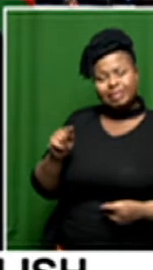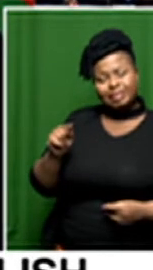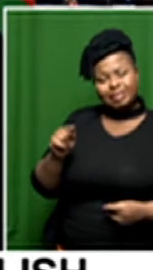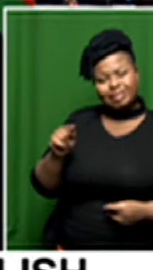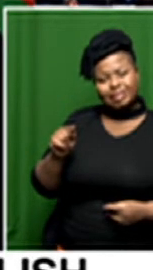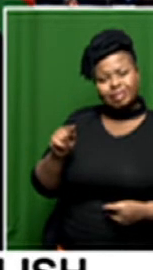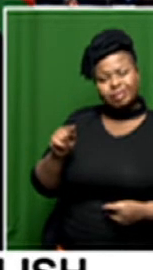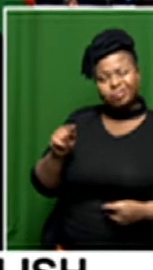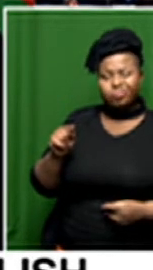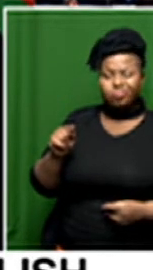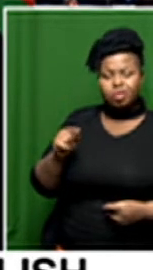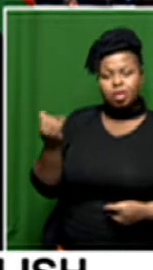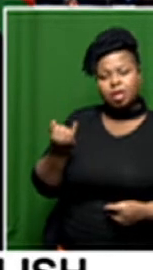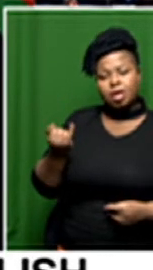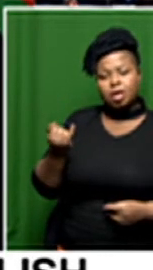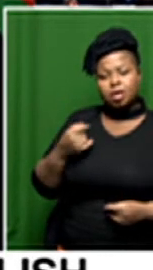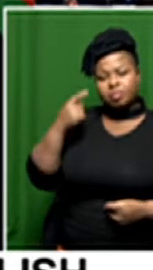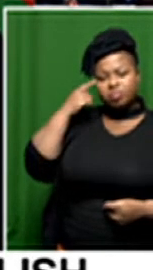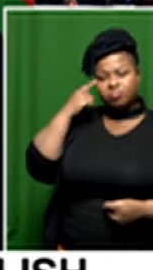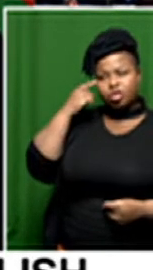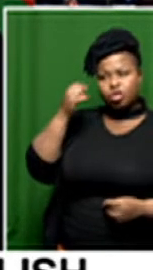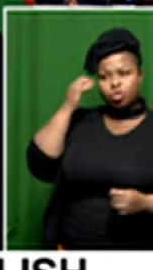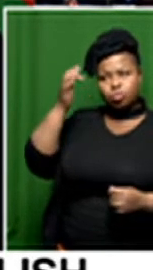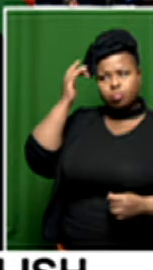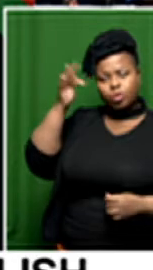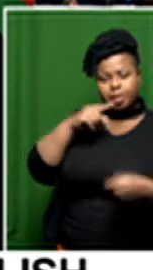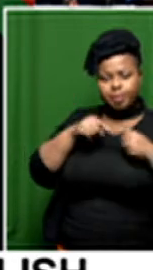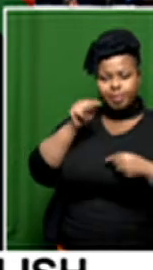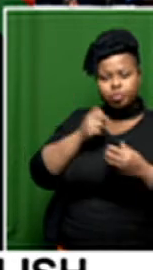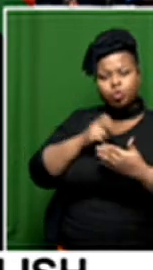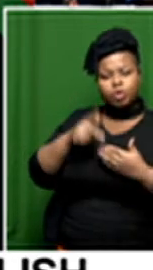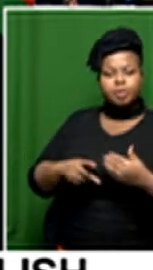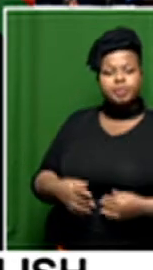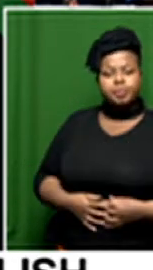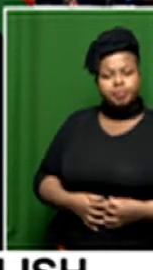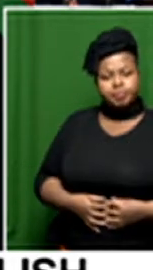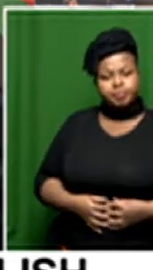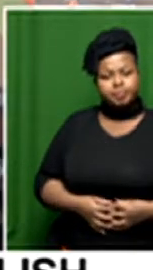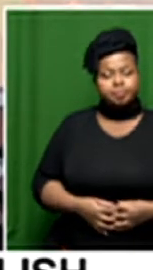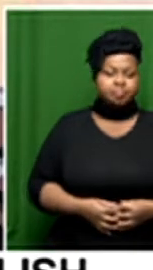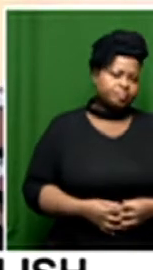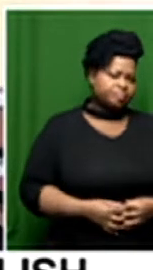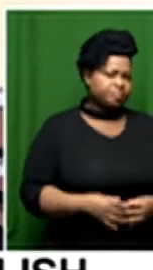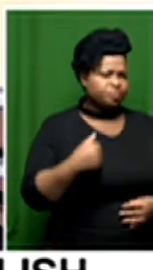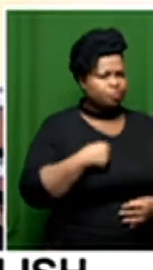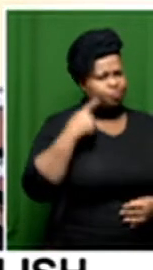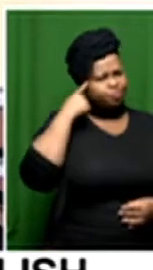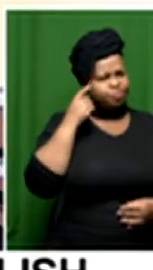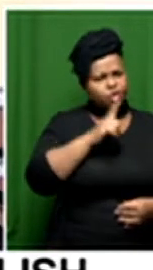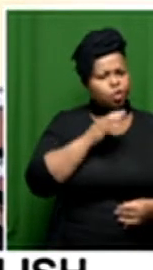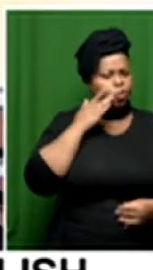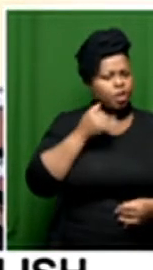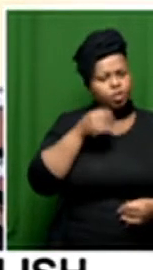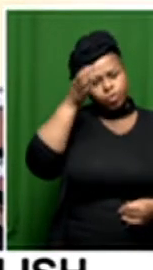like my main thought process going through this project. What was going through your mind as you